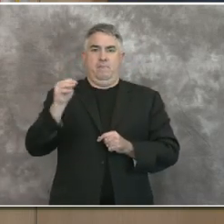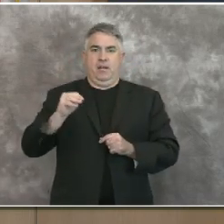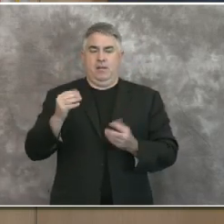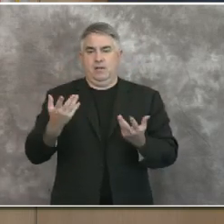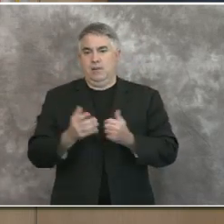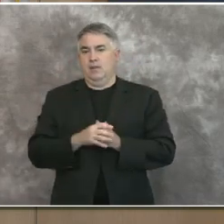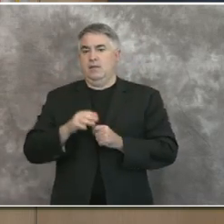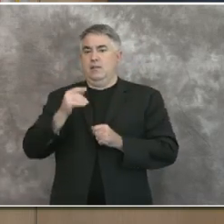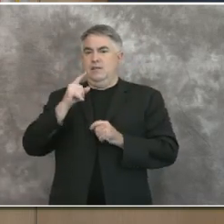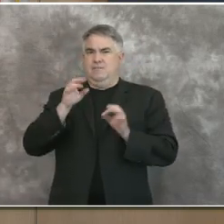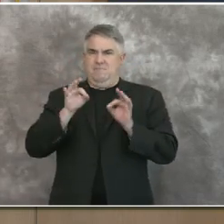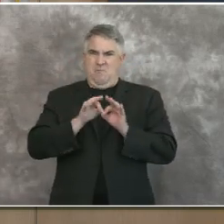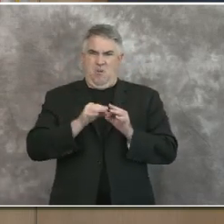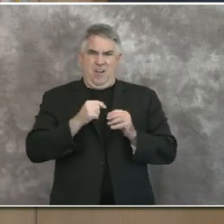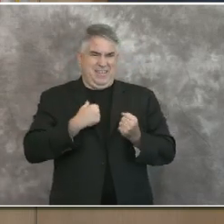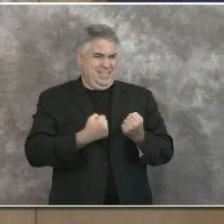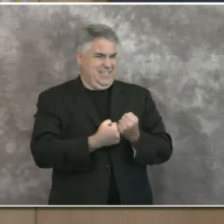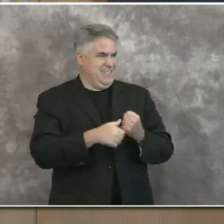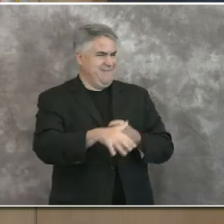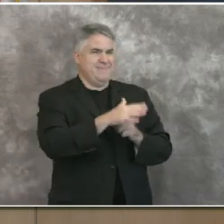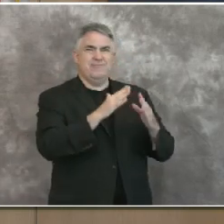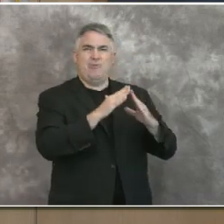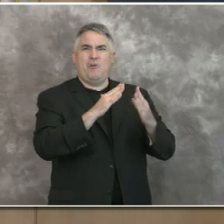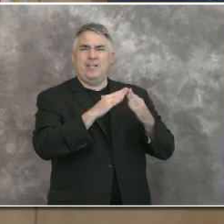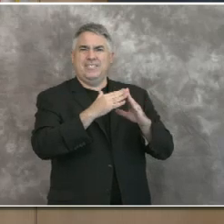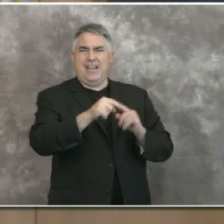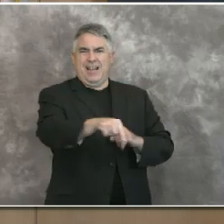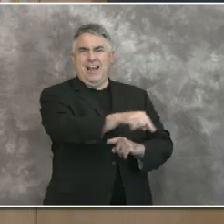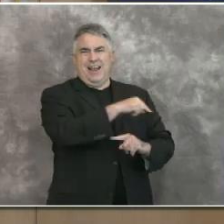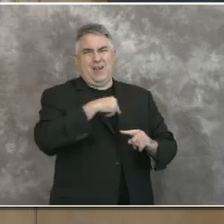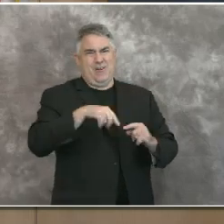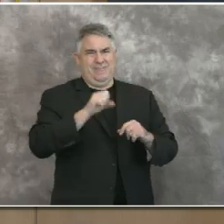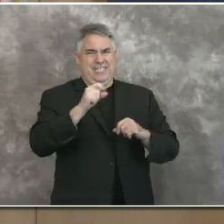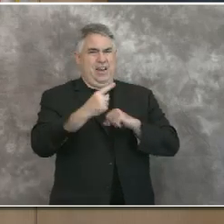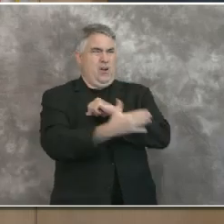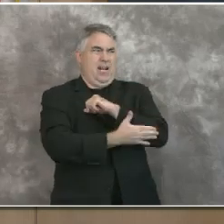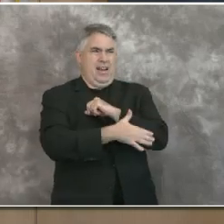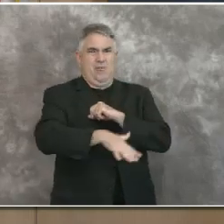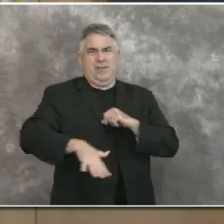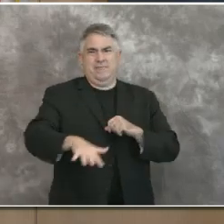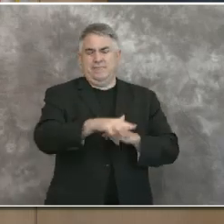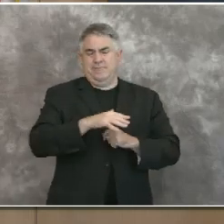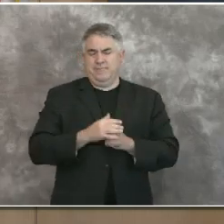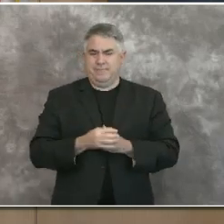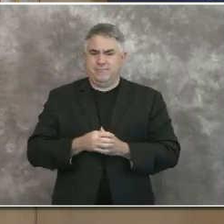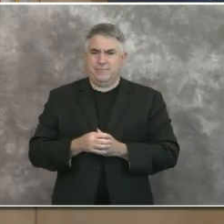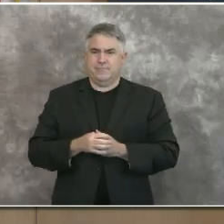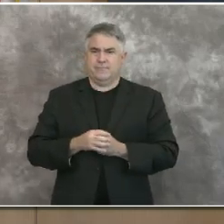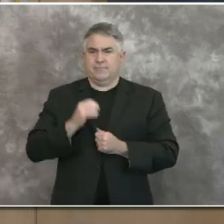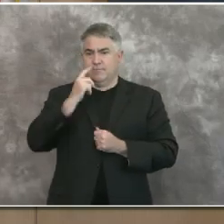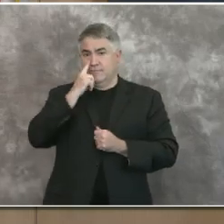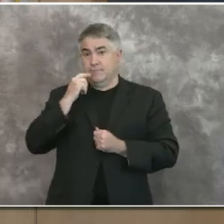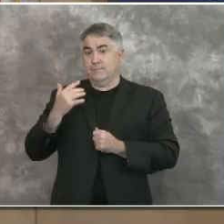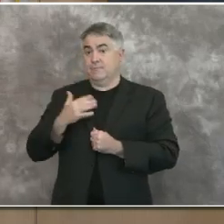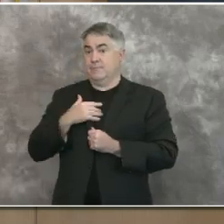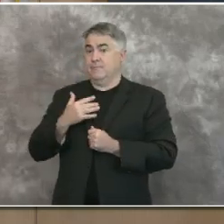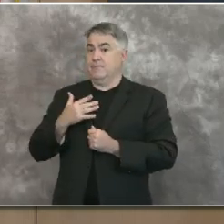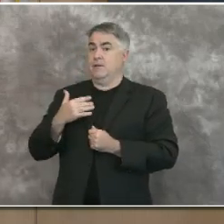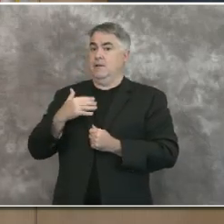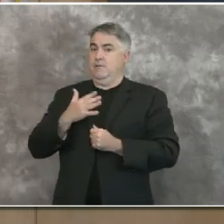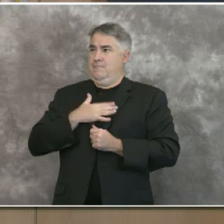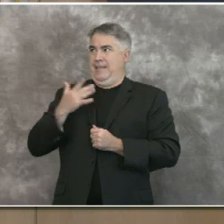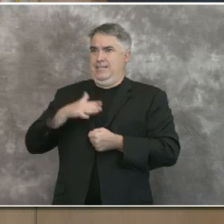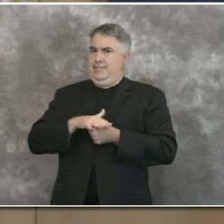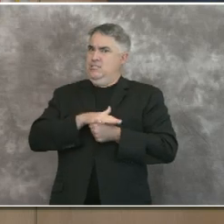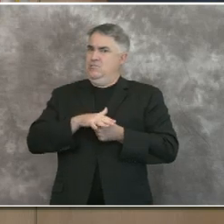cities in San Diego County. I will continue to work with our local cities, those in my district in particular, to help them